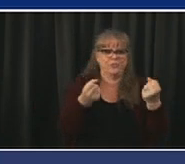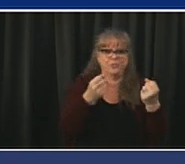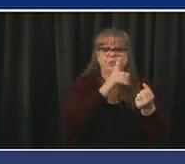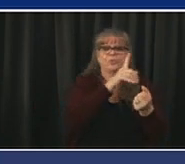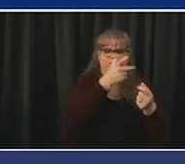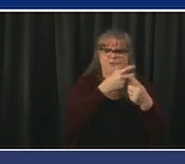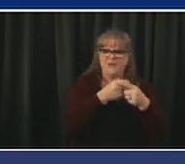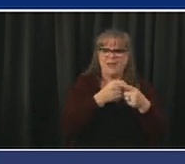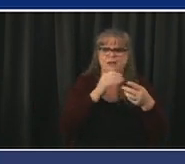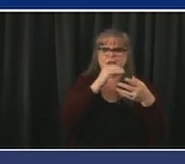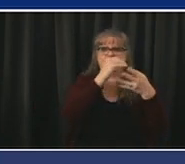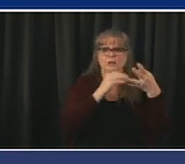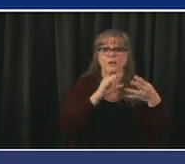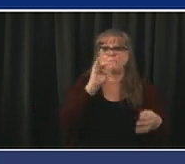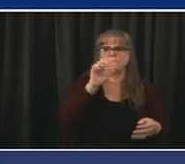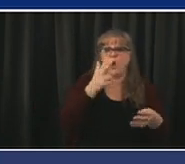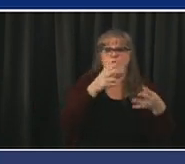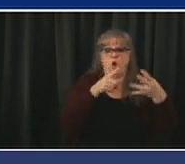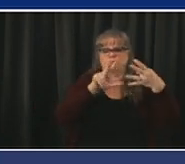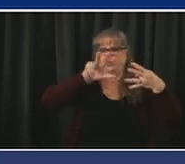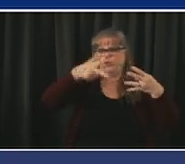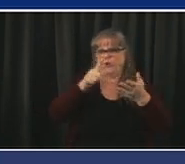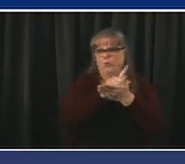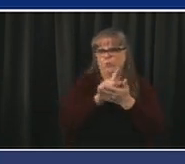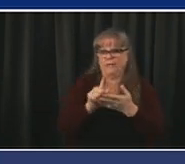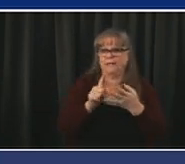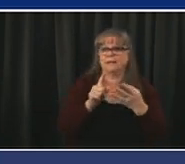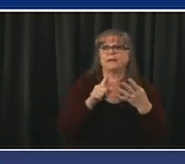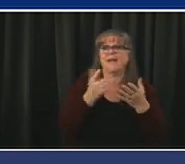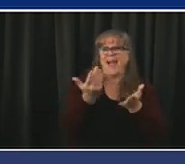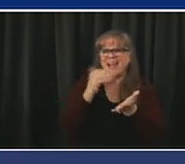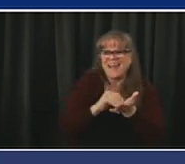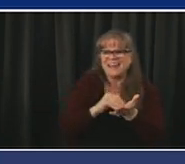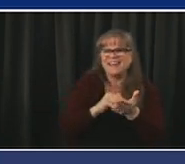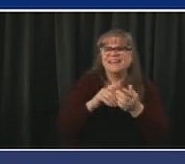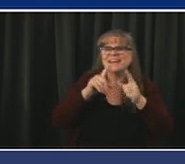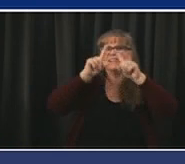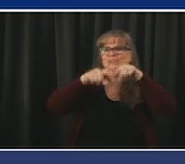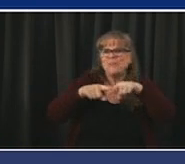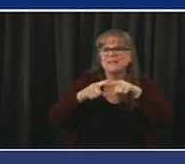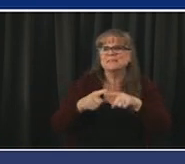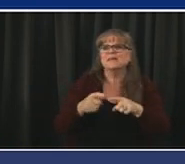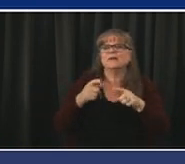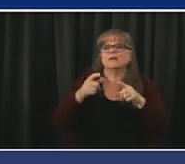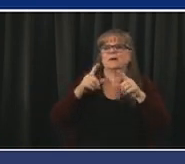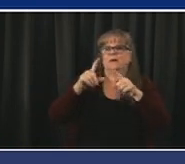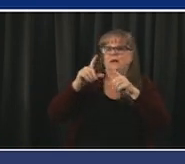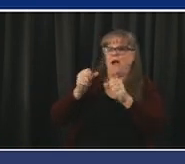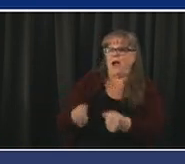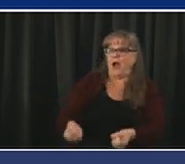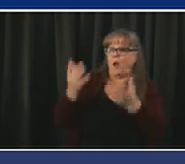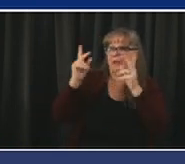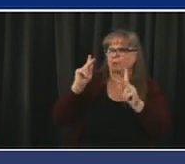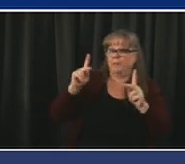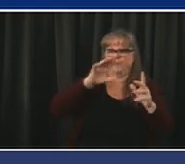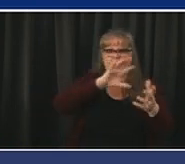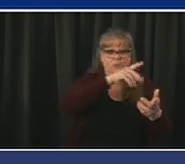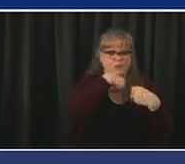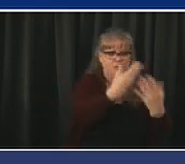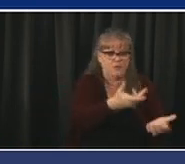we'll be standing up larger community vaccination sites that will also provide access to Coloradans 60 and over. And then